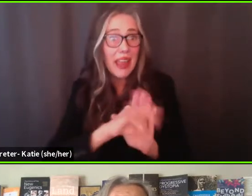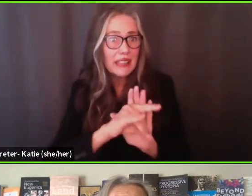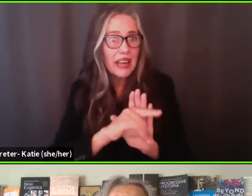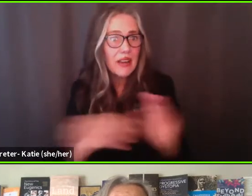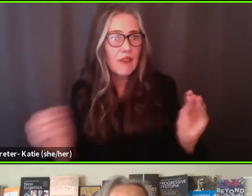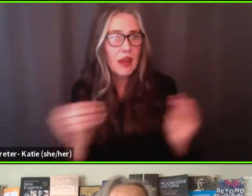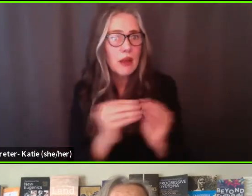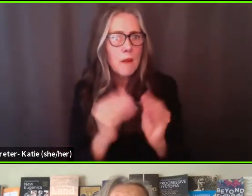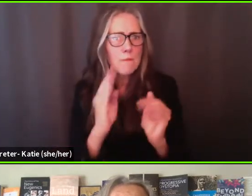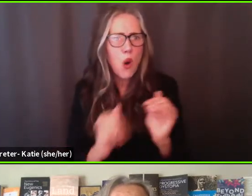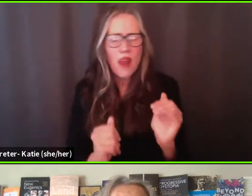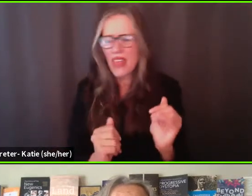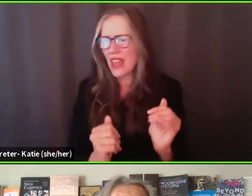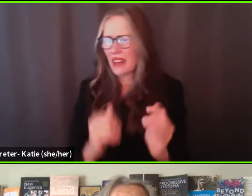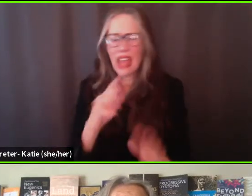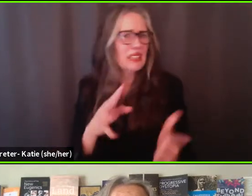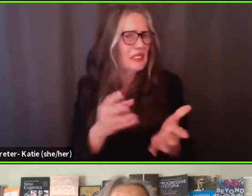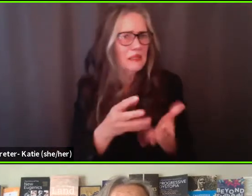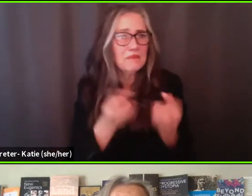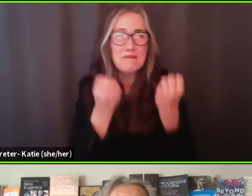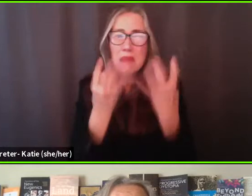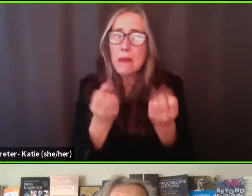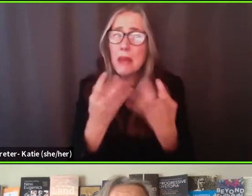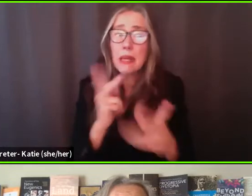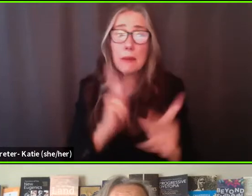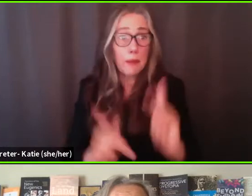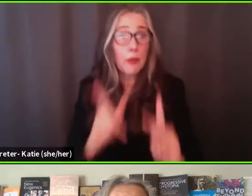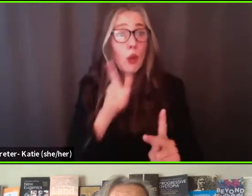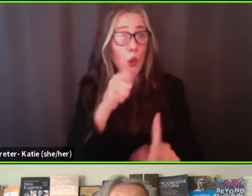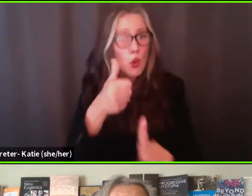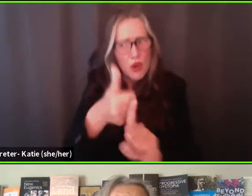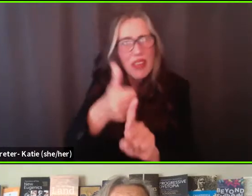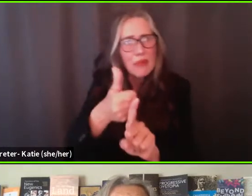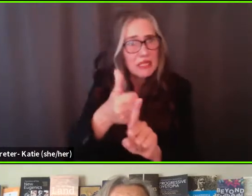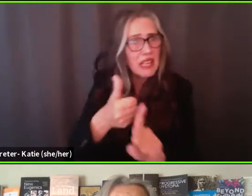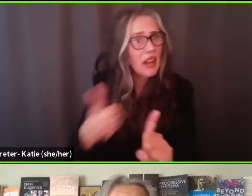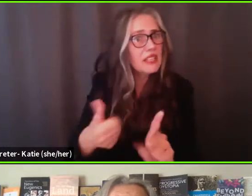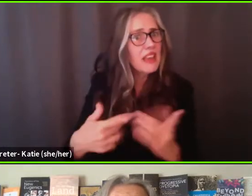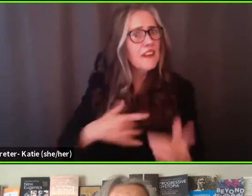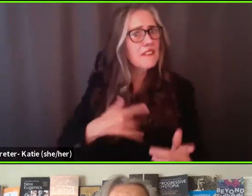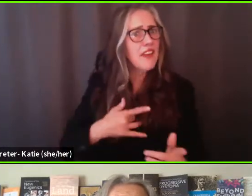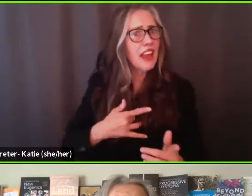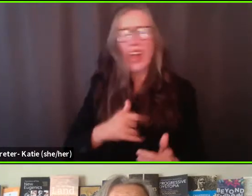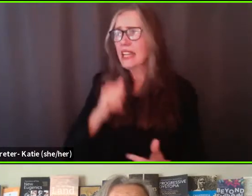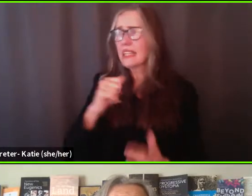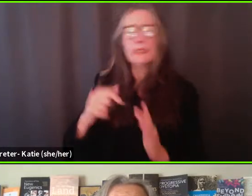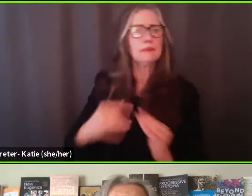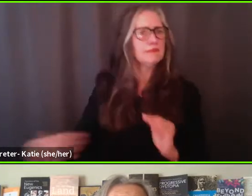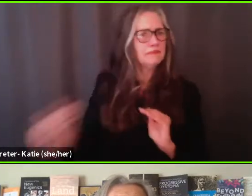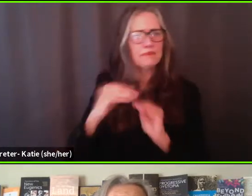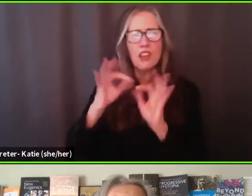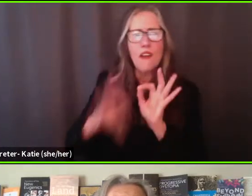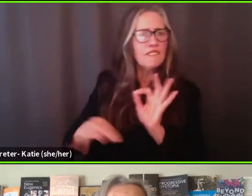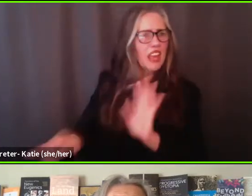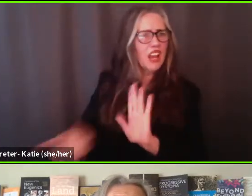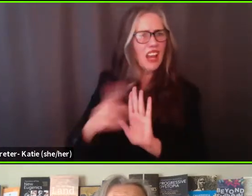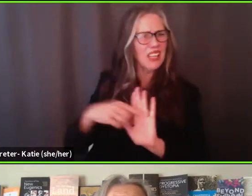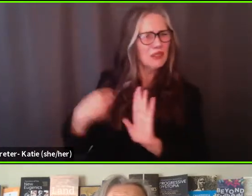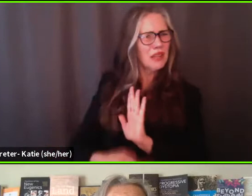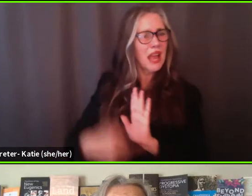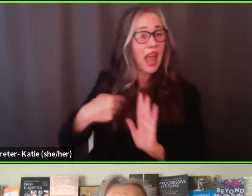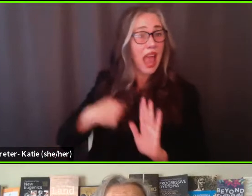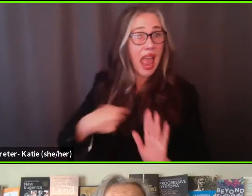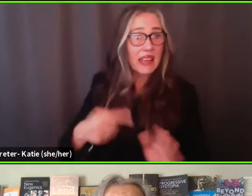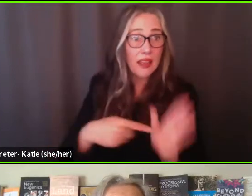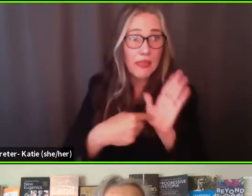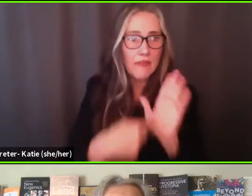immediately they started looking frankly at genocide and eugenics they started looking at how prisons lead to the premature death of